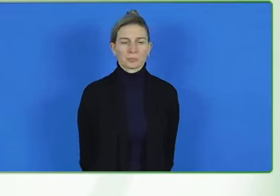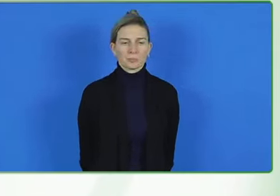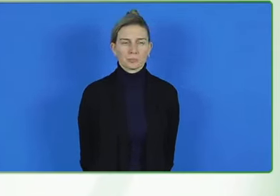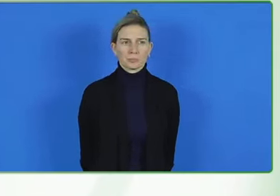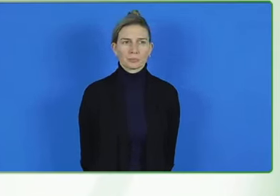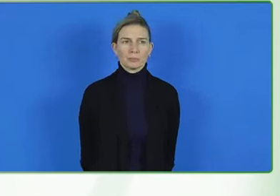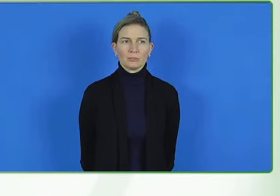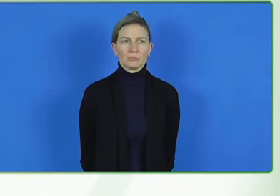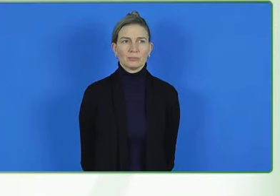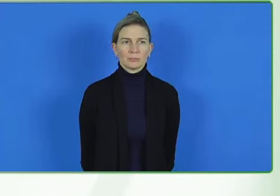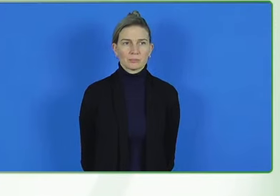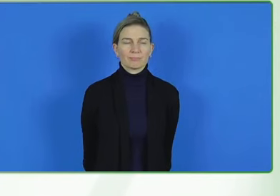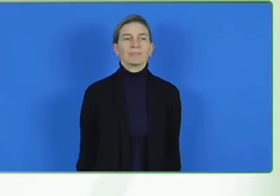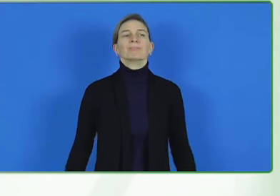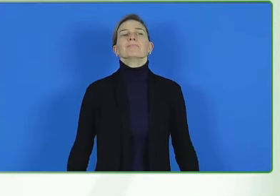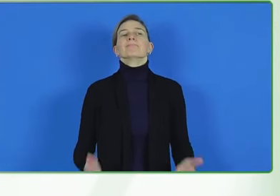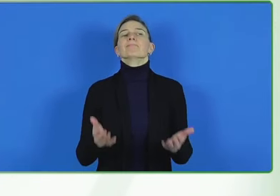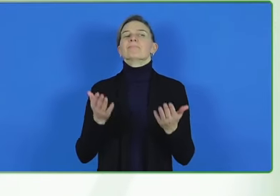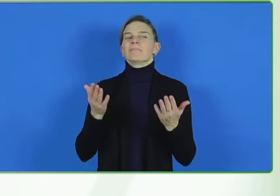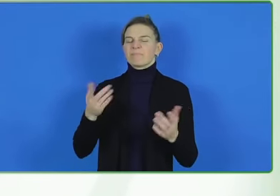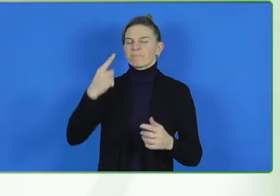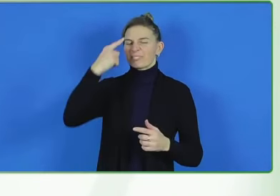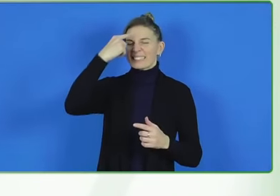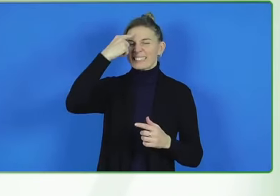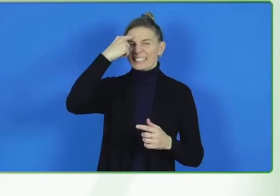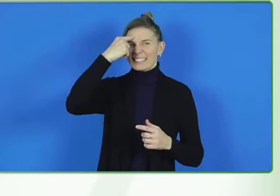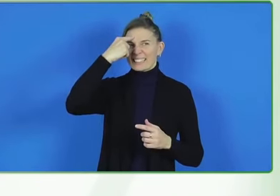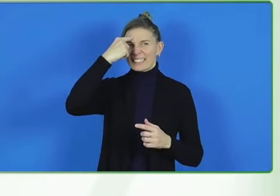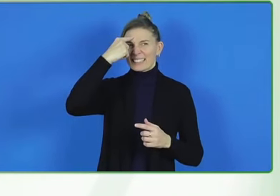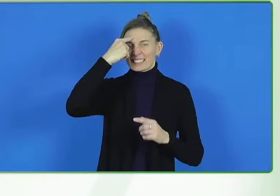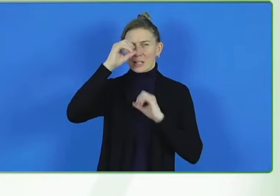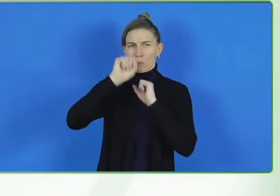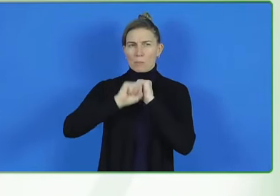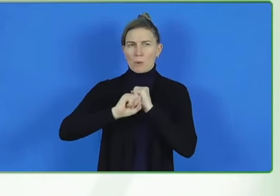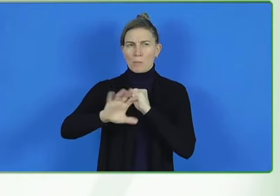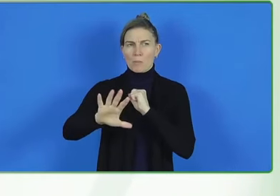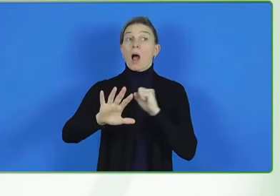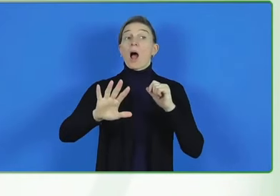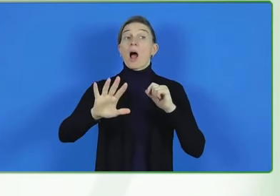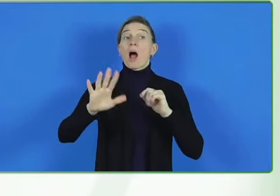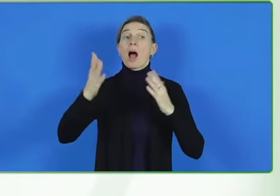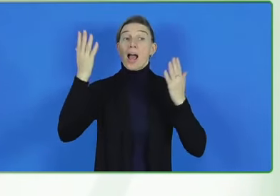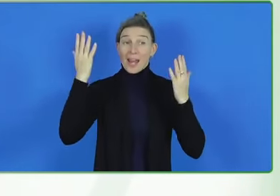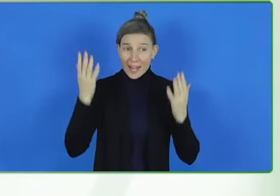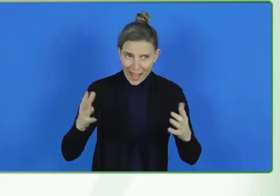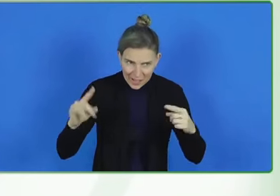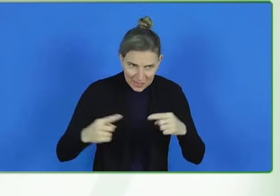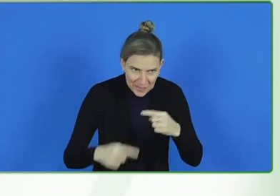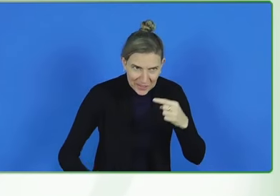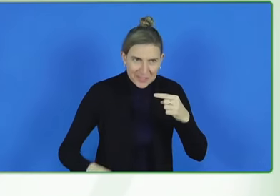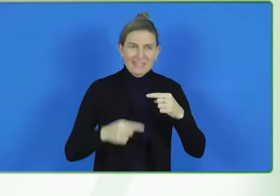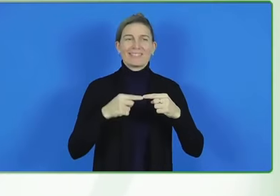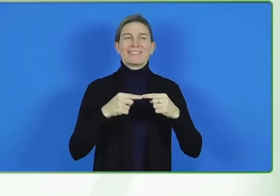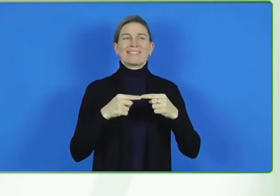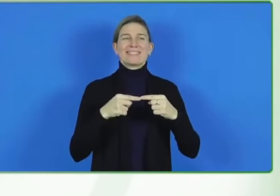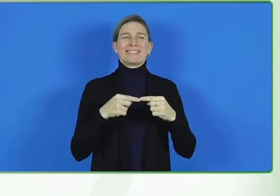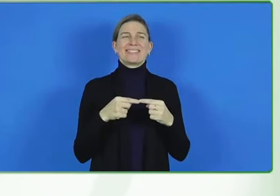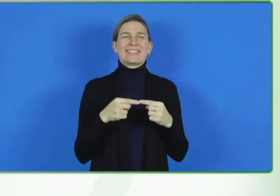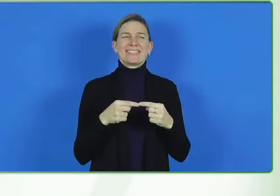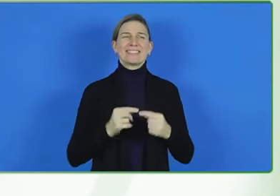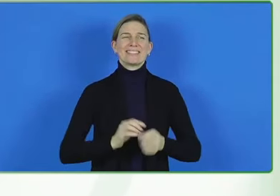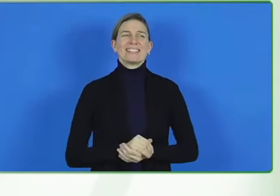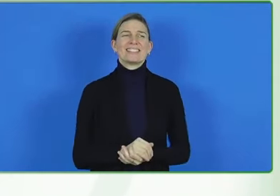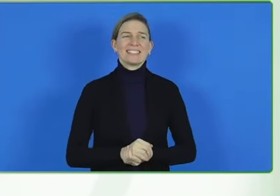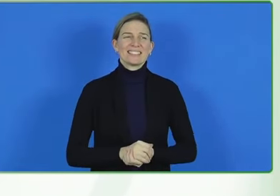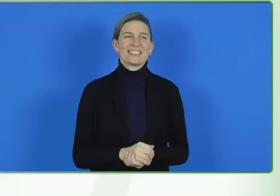Okay, I think we're having broadband problems. We're having to the accessibility norms and standards. We expect